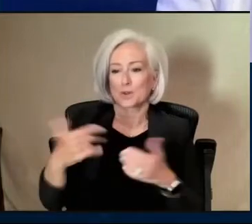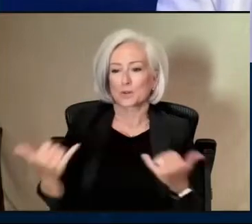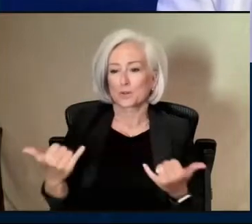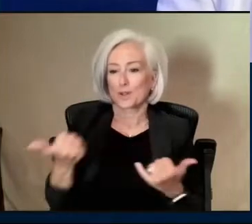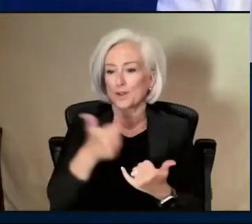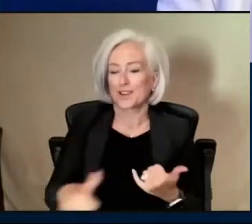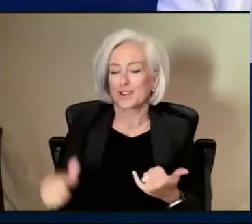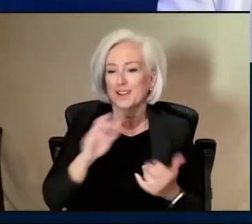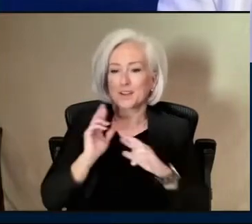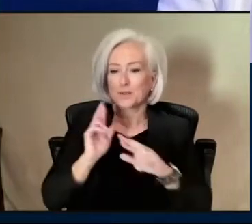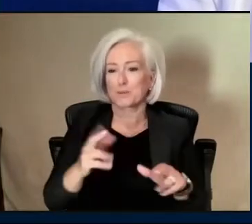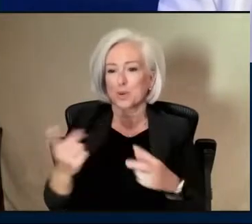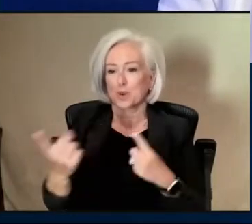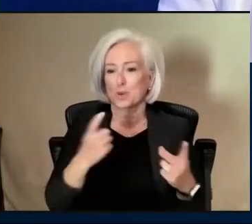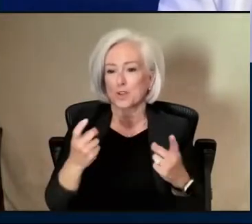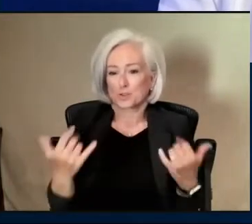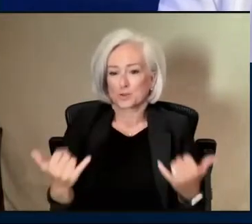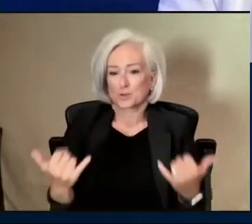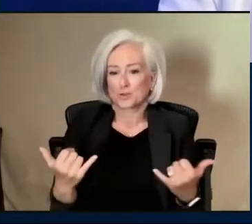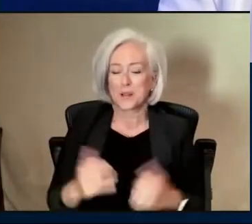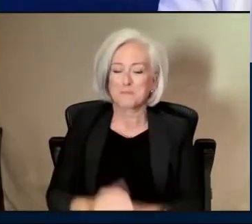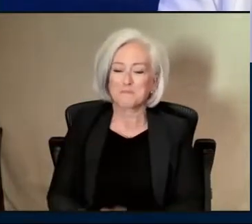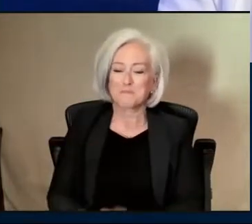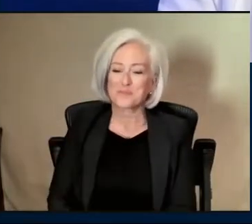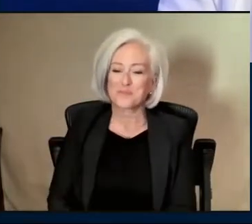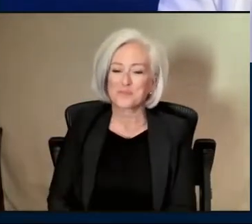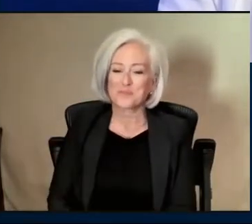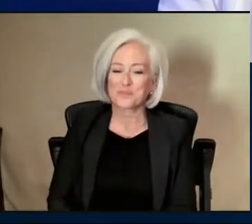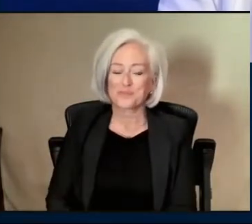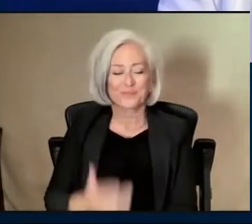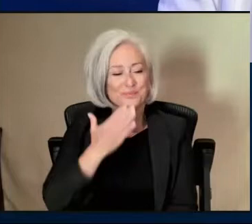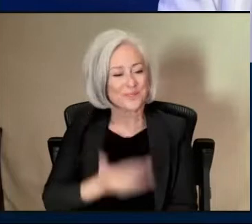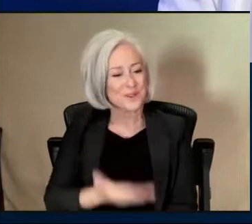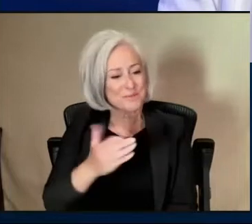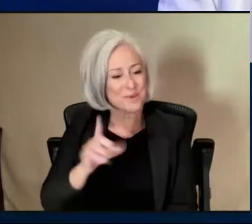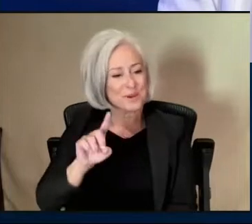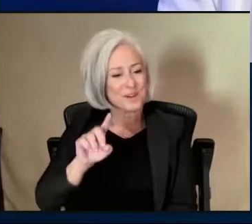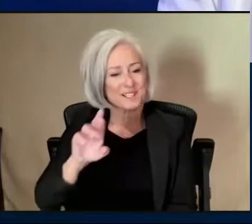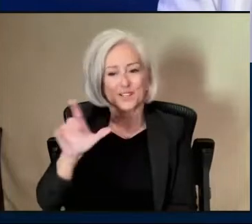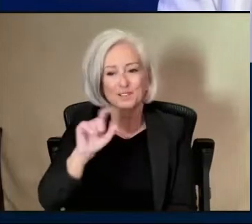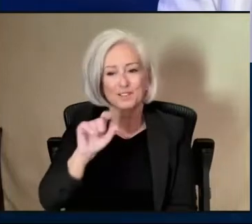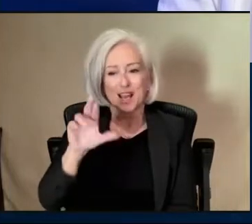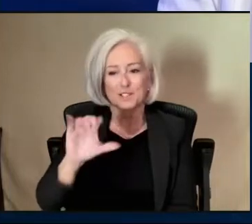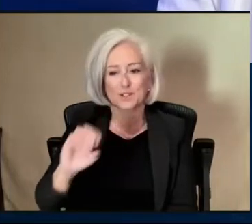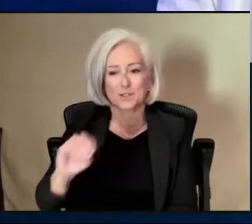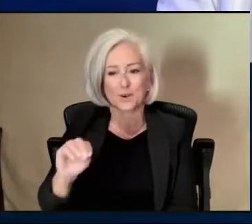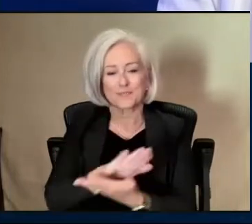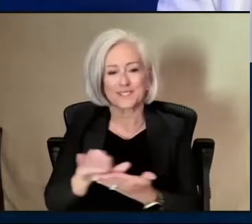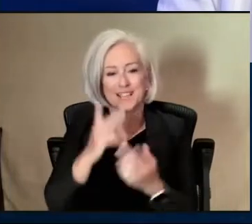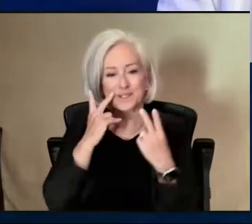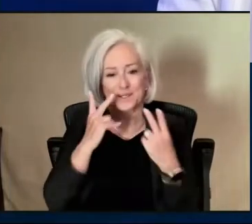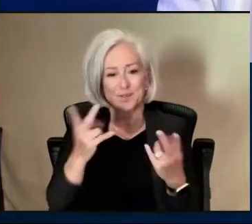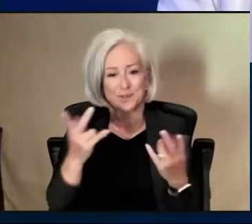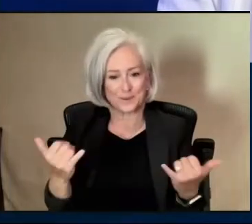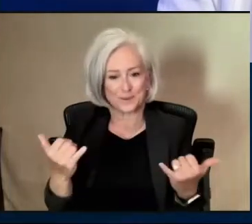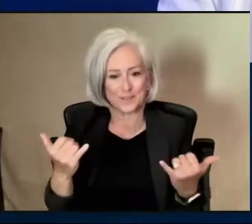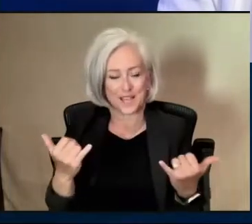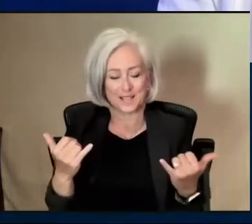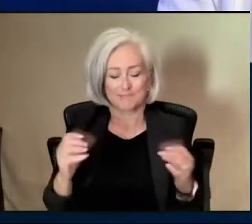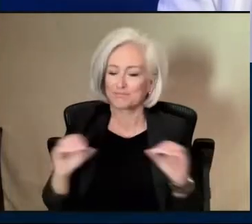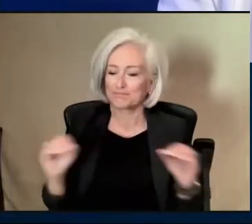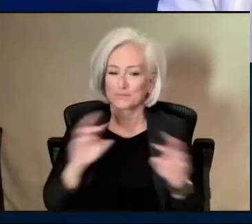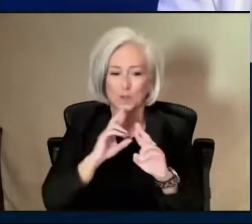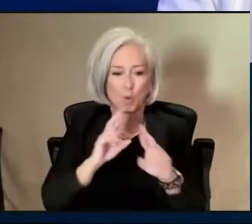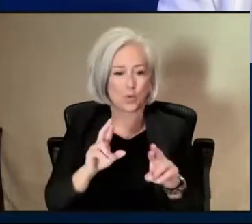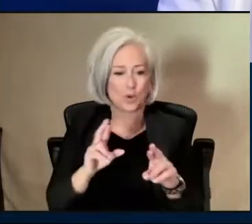this morning, Jessica? Good morning, Dr. Castro. Nice to see you today. Glad you're with us. We do not have any reporters on the line